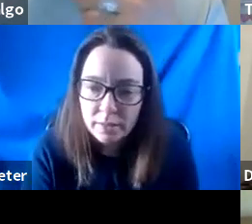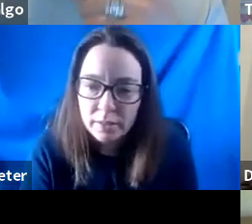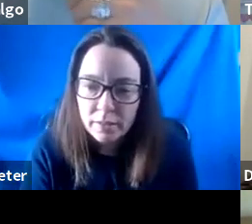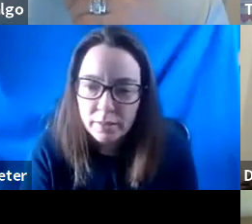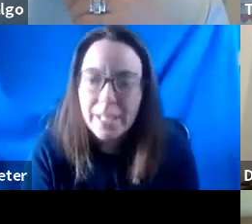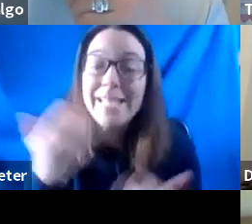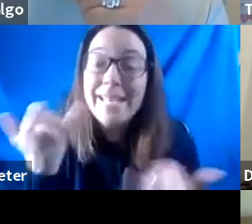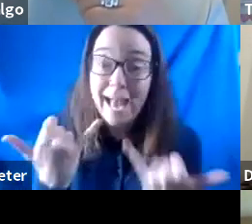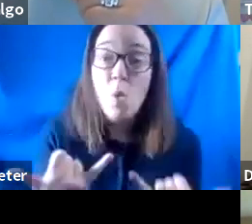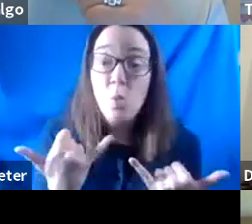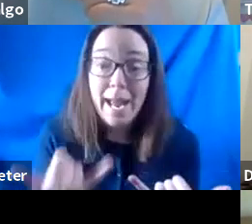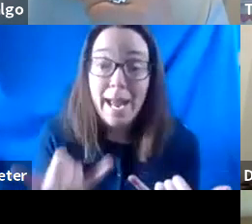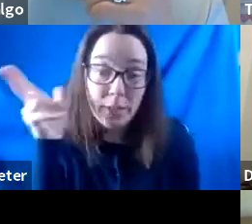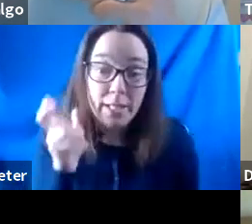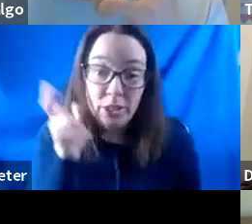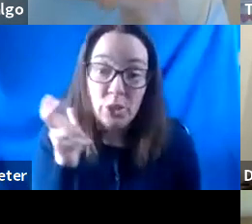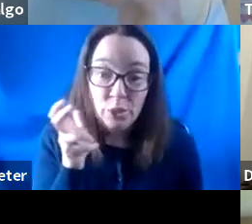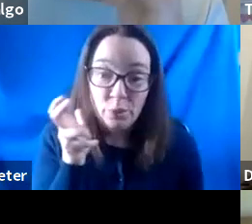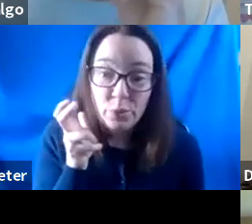can you hear me?